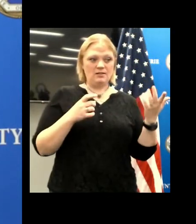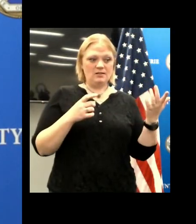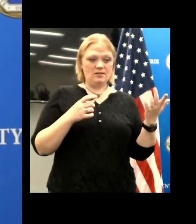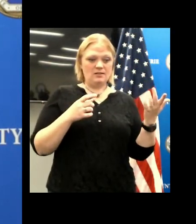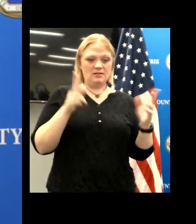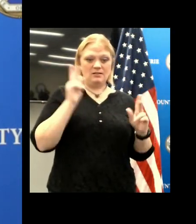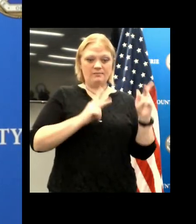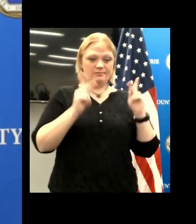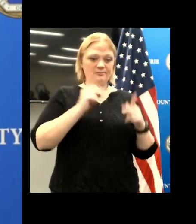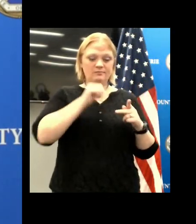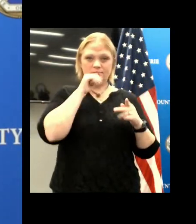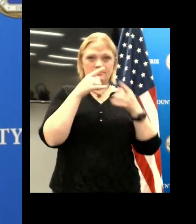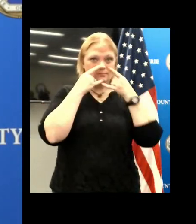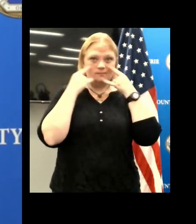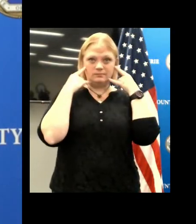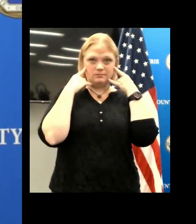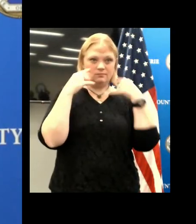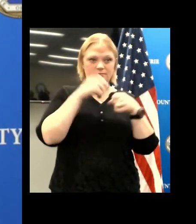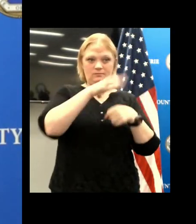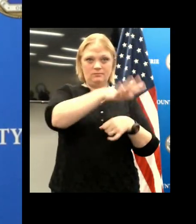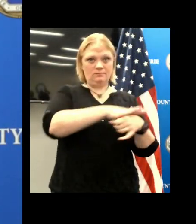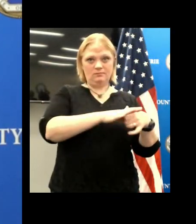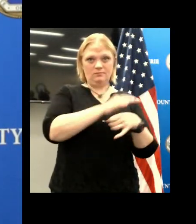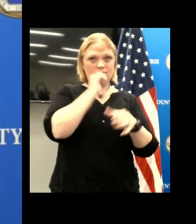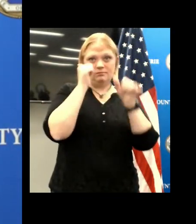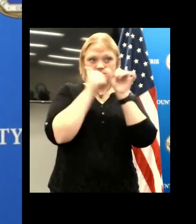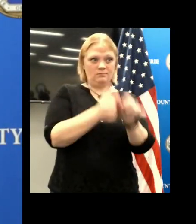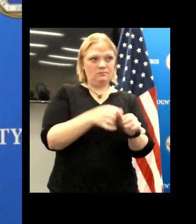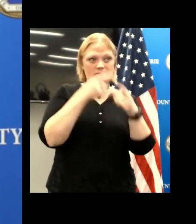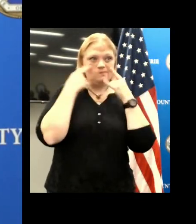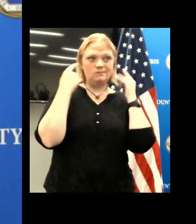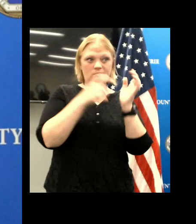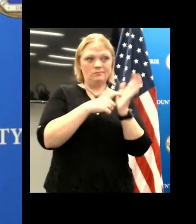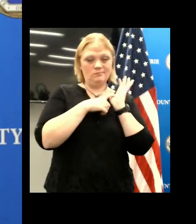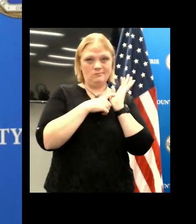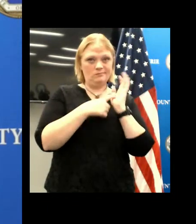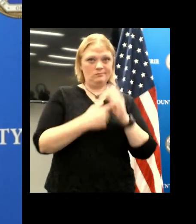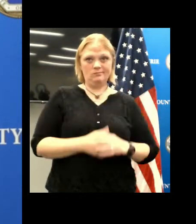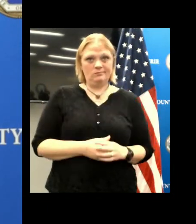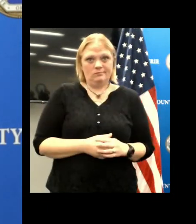people are not wearing their masks in those areas. They're not following mask mandates.